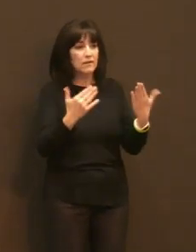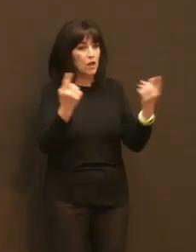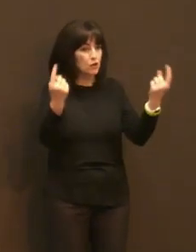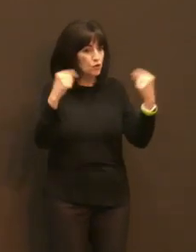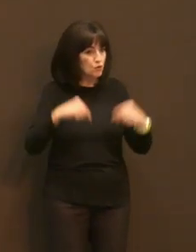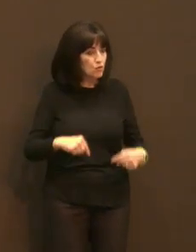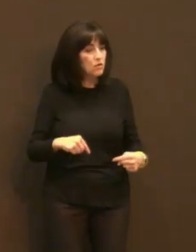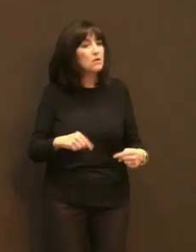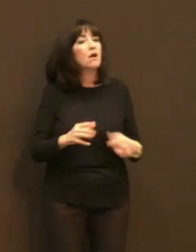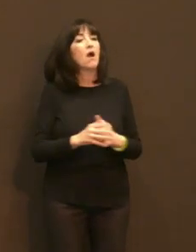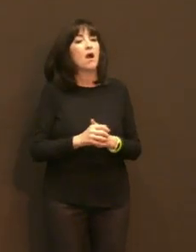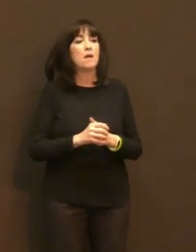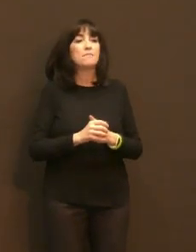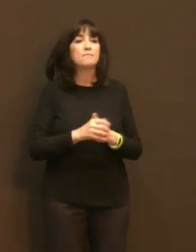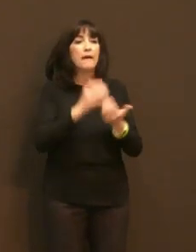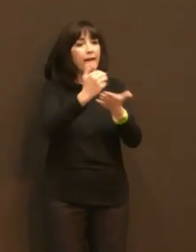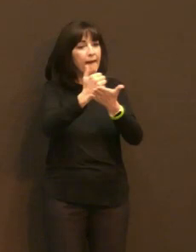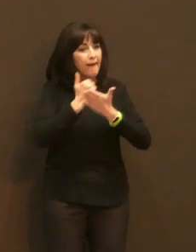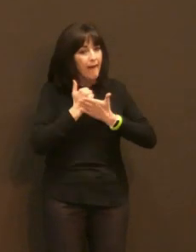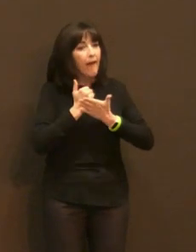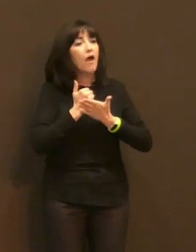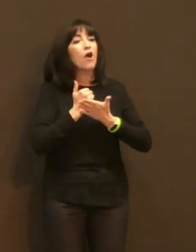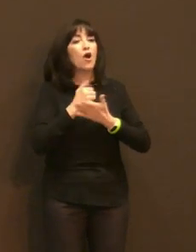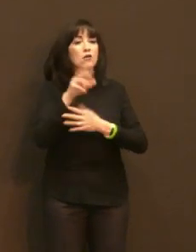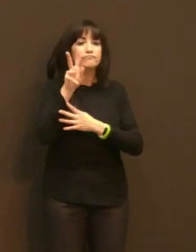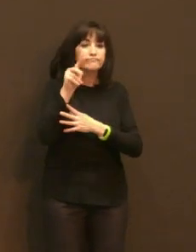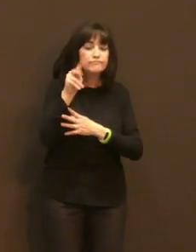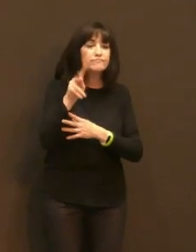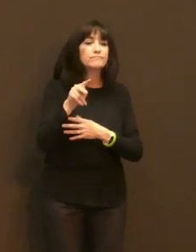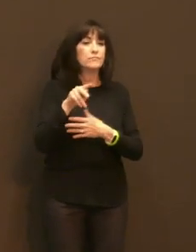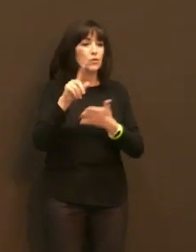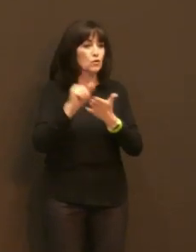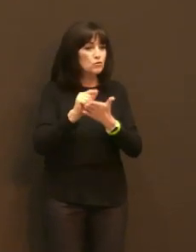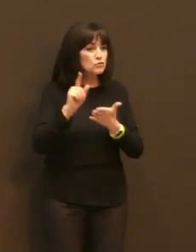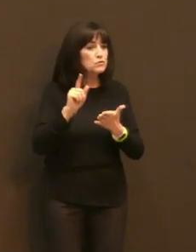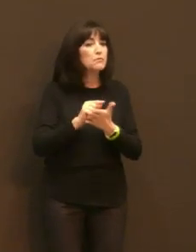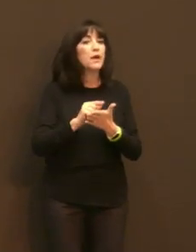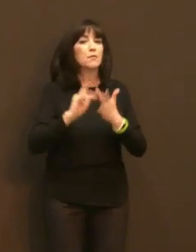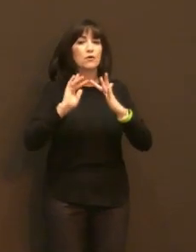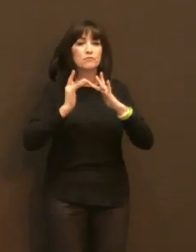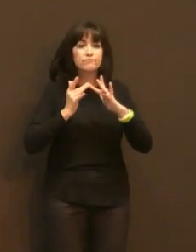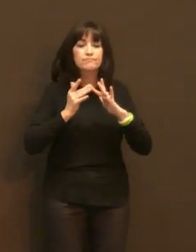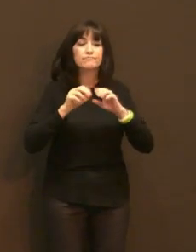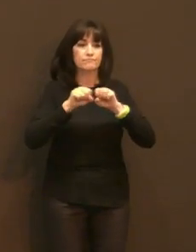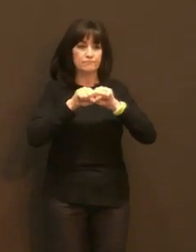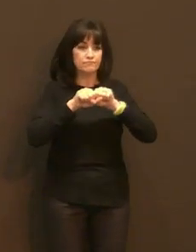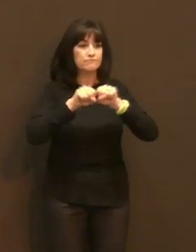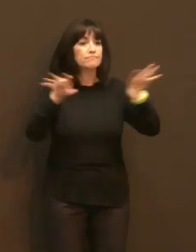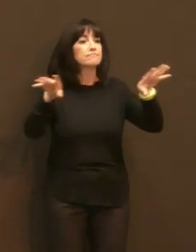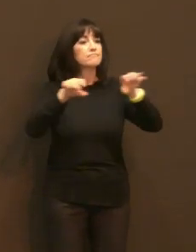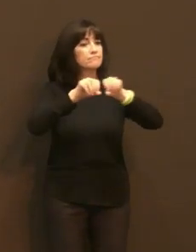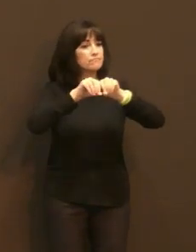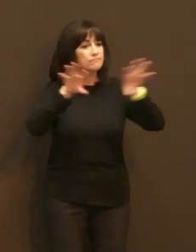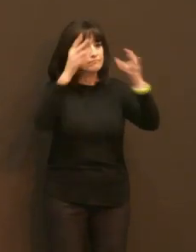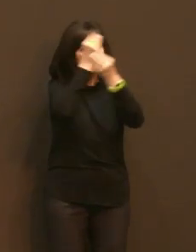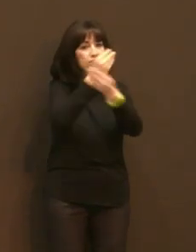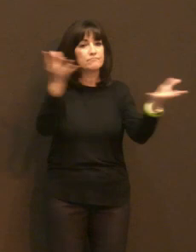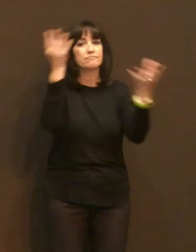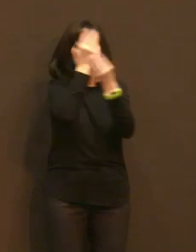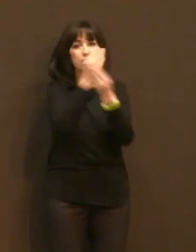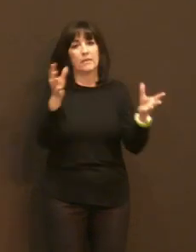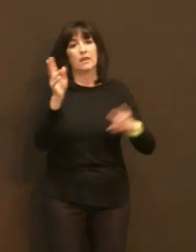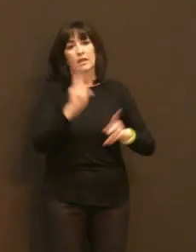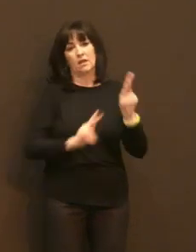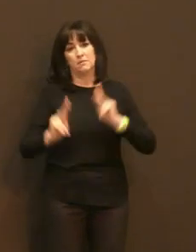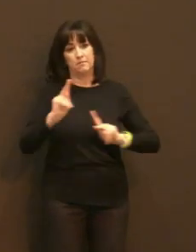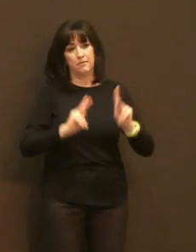conference, and for getting the word out, our message out, the information out to the public. This is a kind of unprecedented situation